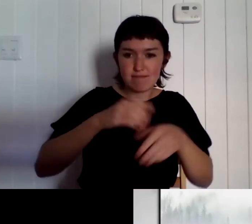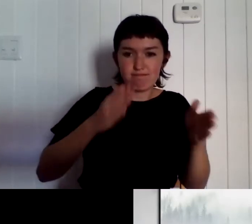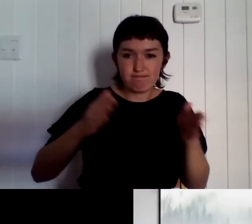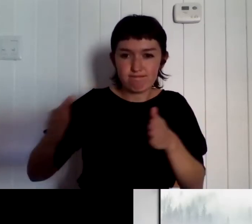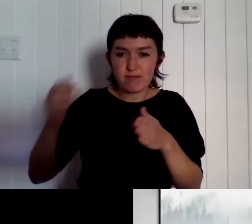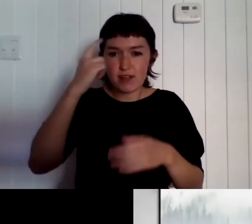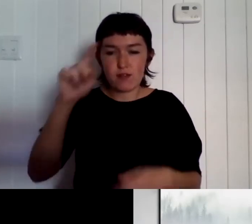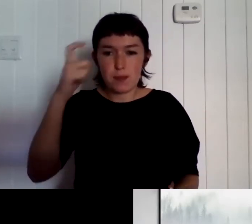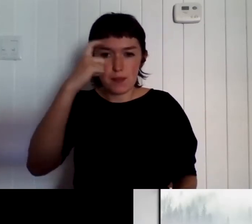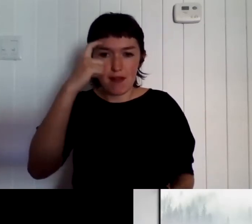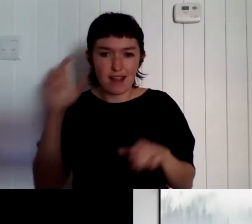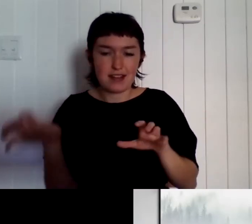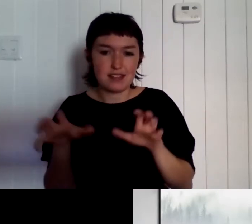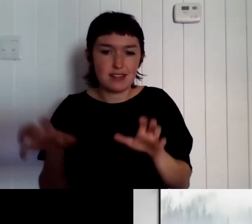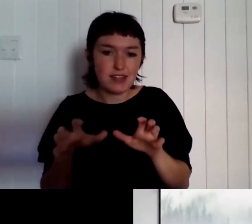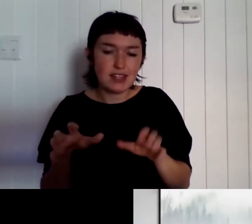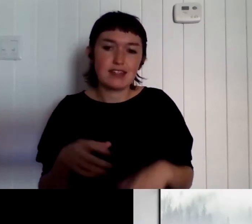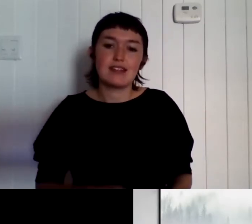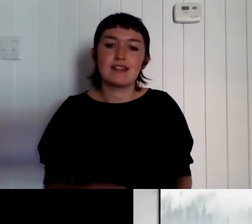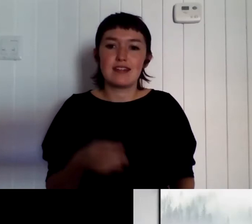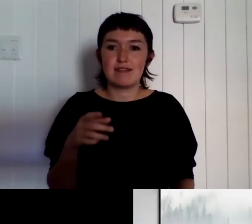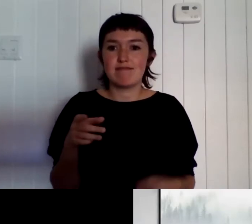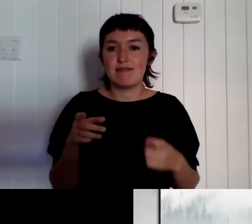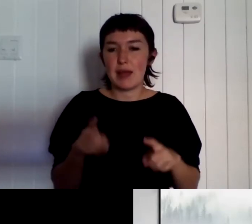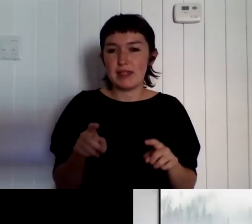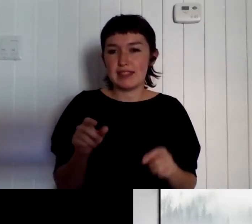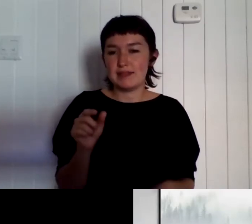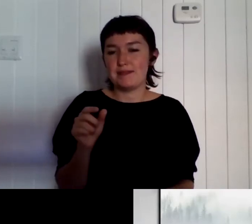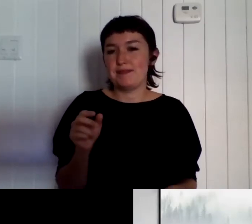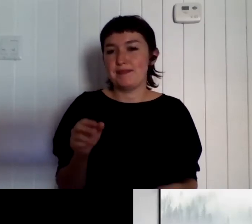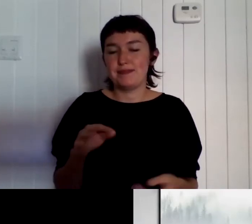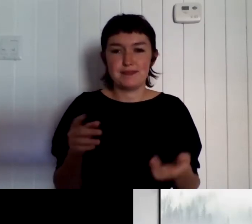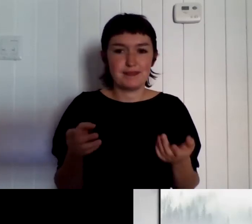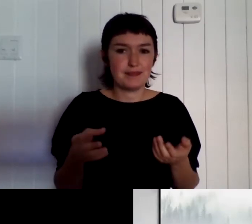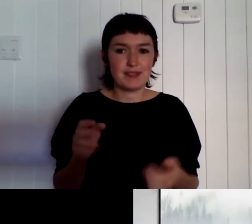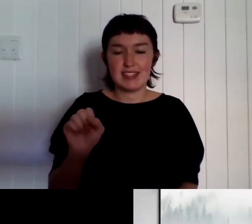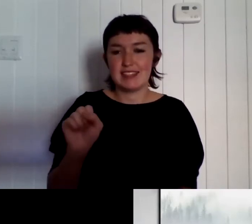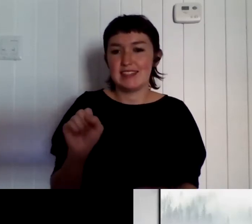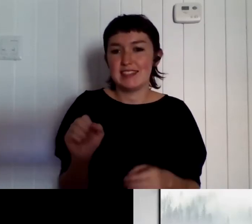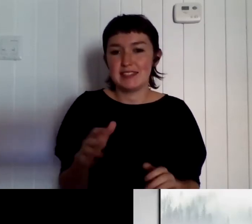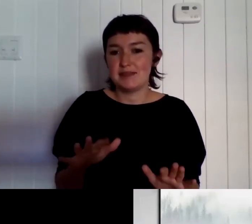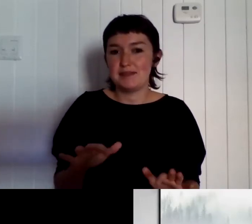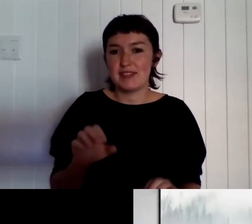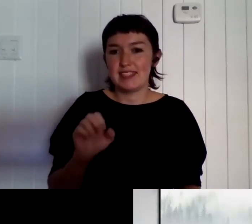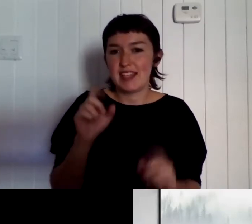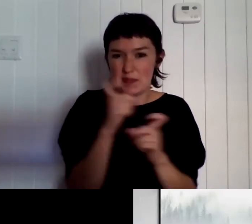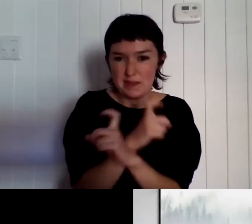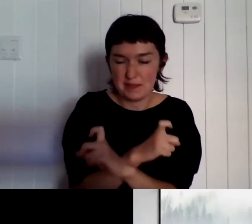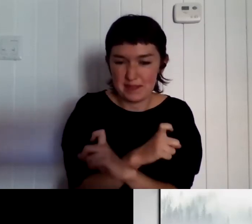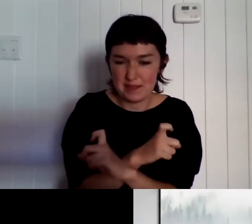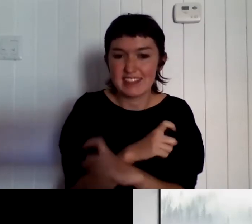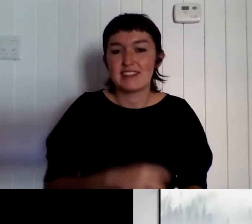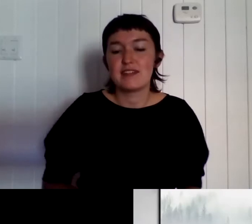because that happens on such a small scale. So there are probably EEG studies out there showing what happens in the